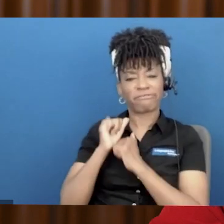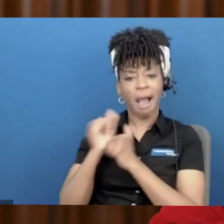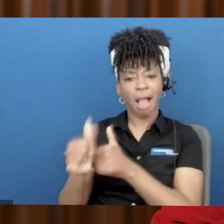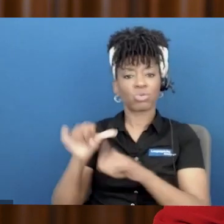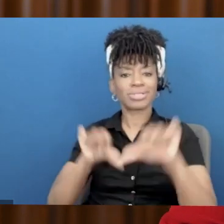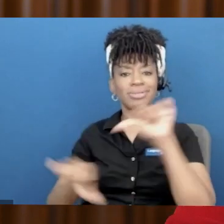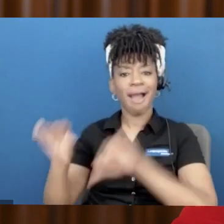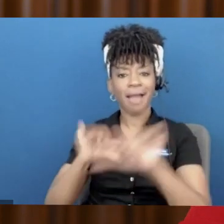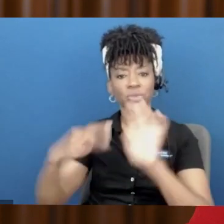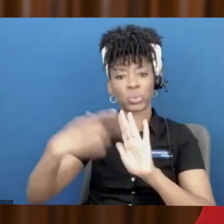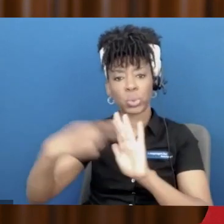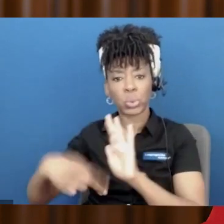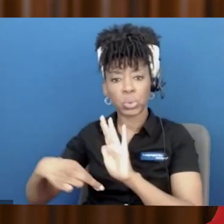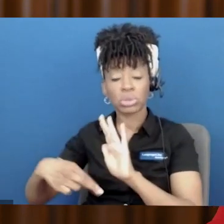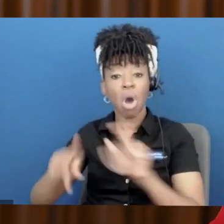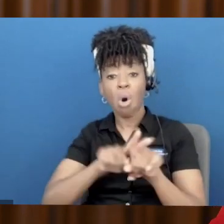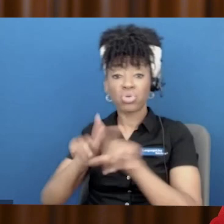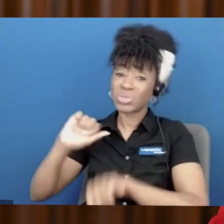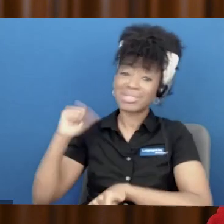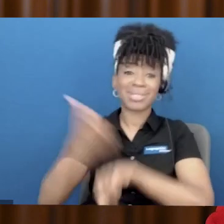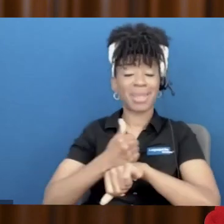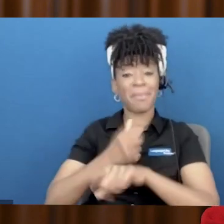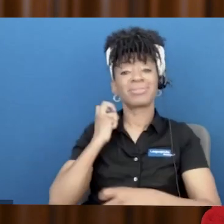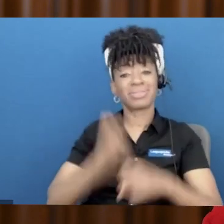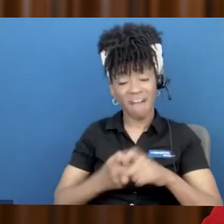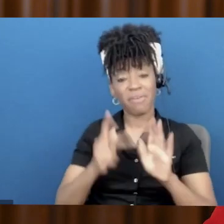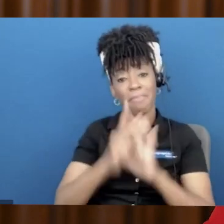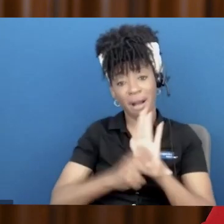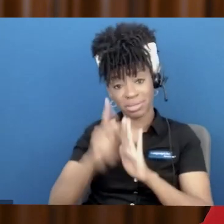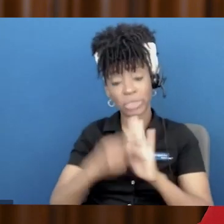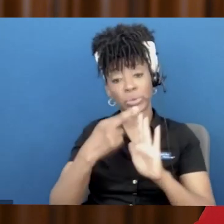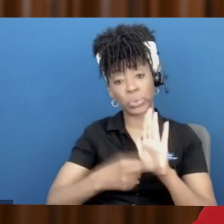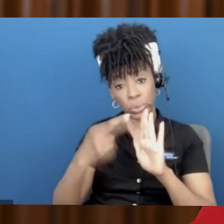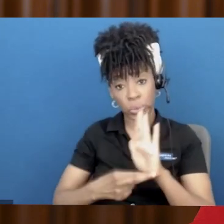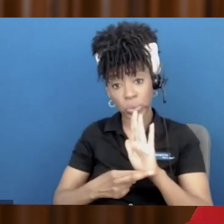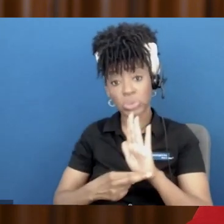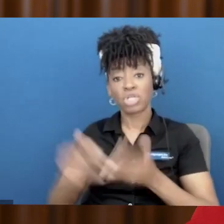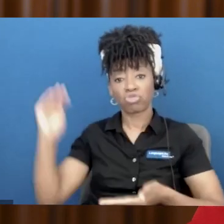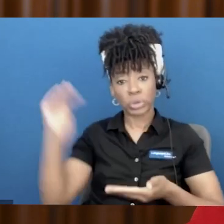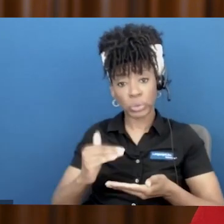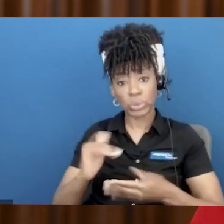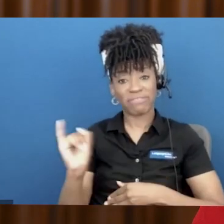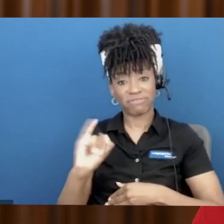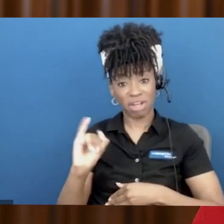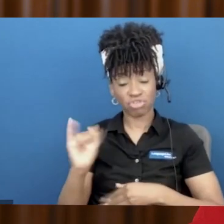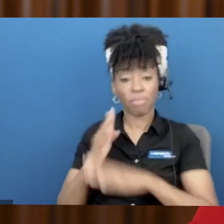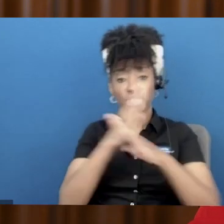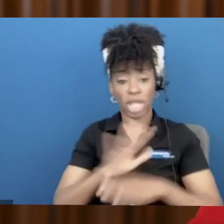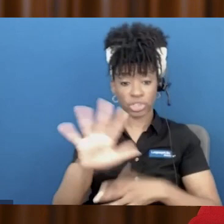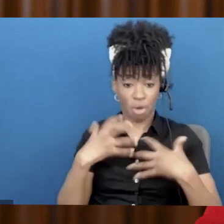sometimes difficult policies in order to help reduce the spread of infection and protect the public's health. And we have asked a great deal from